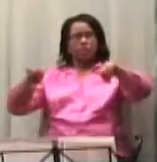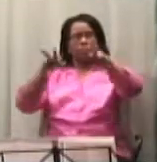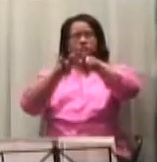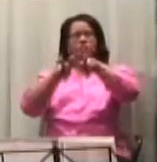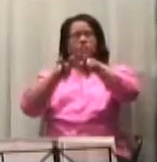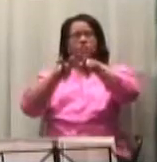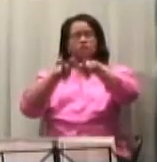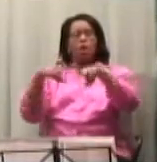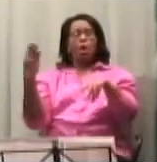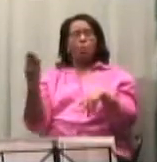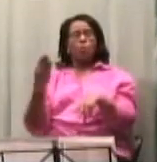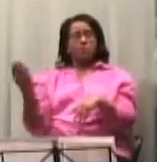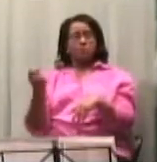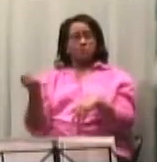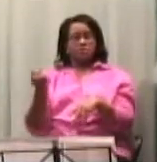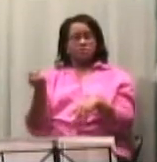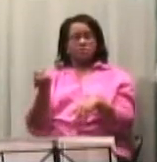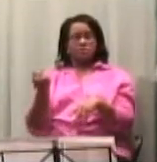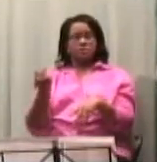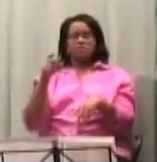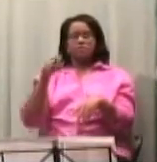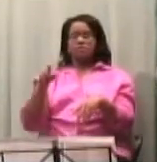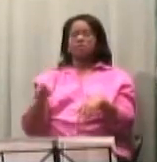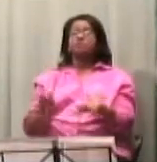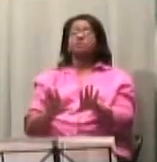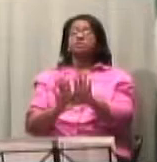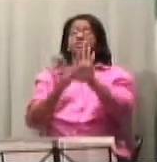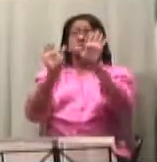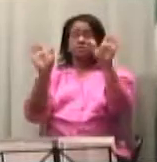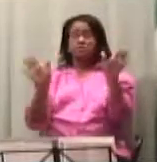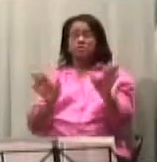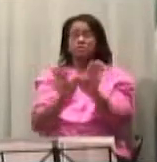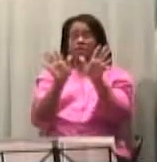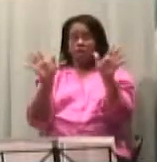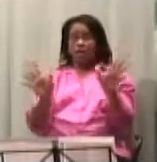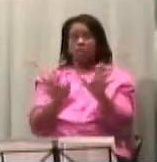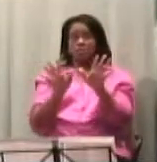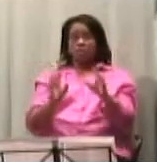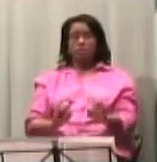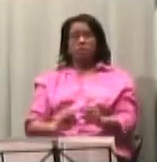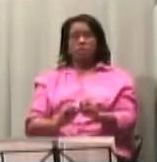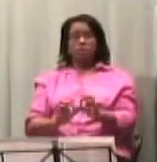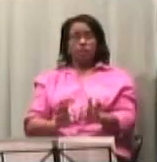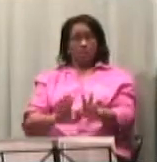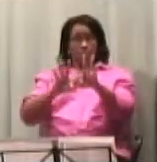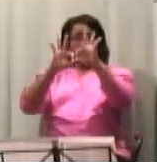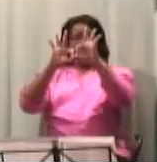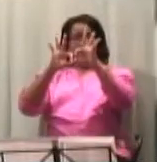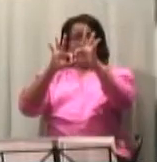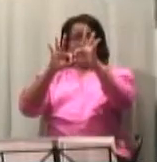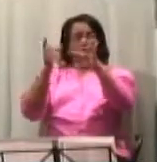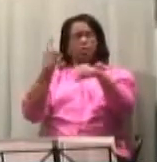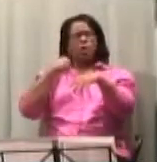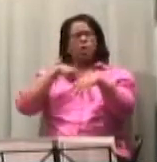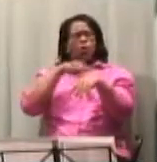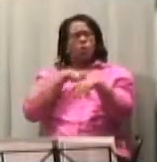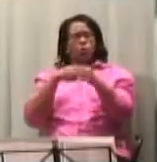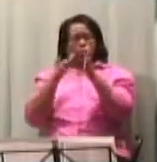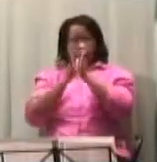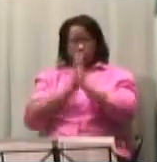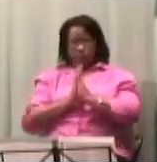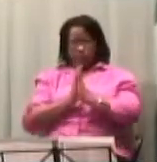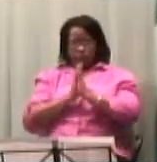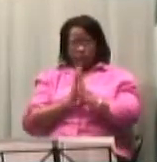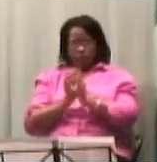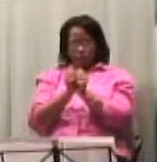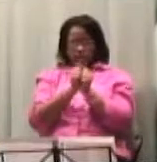Dear brothers, sisters, this Sunday, during this Eucharistic celebration, we pray